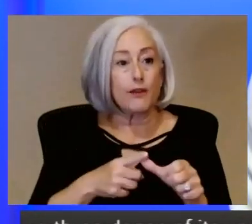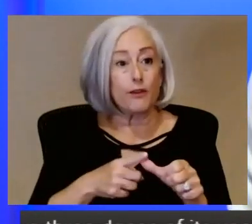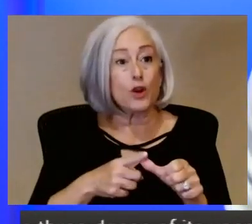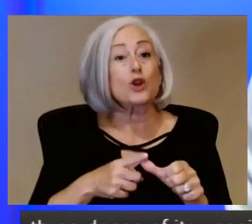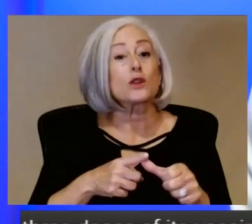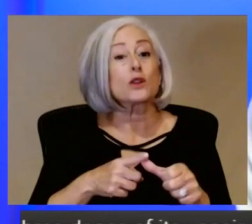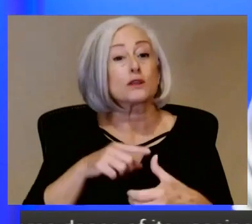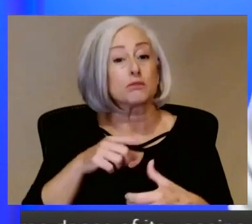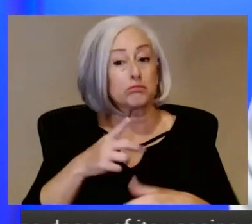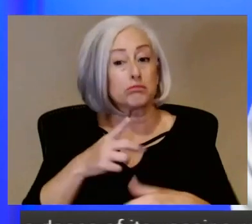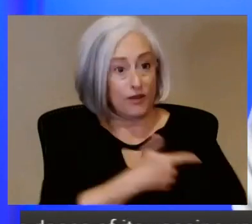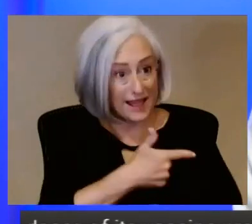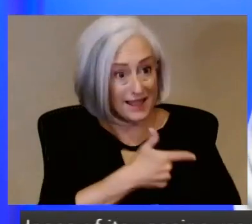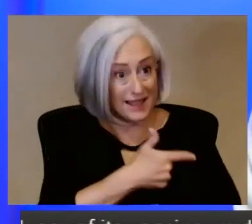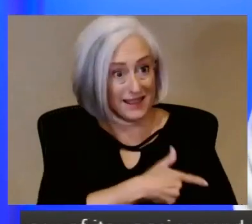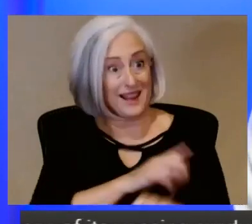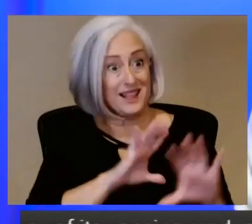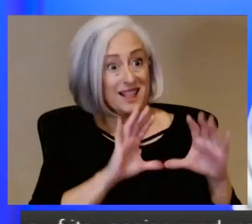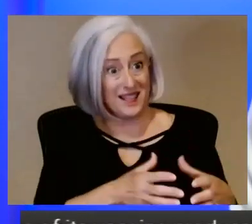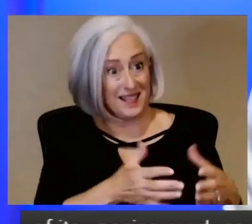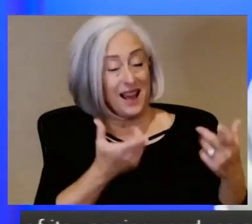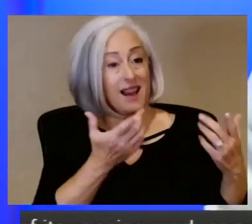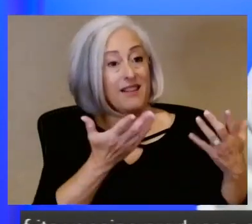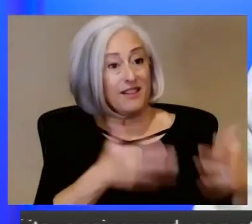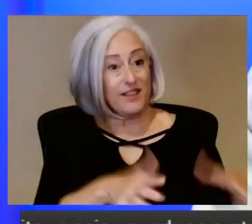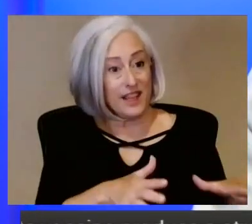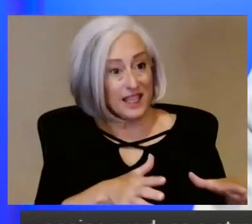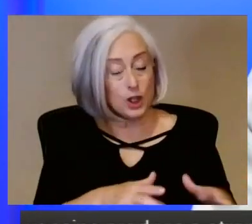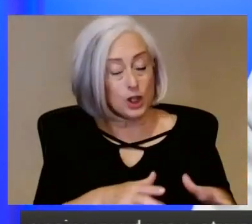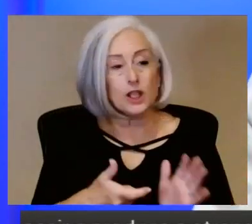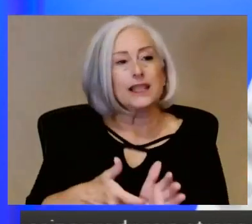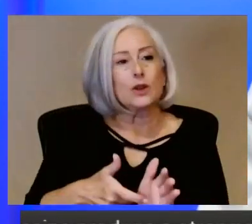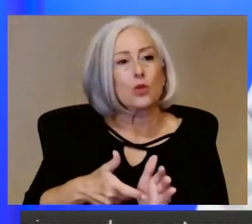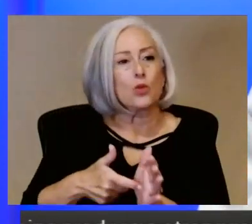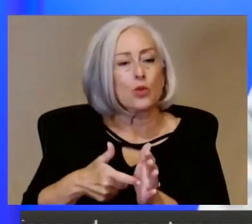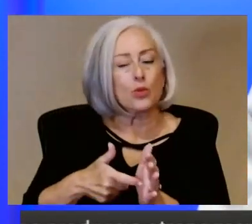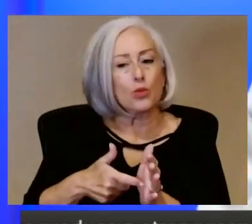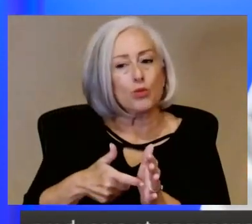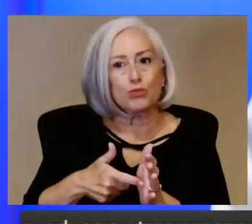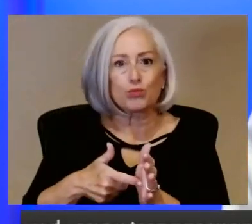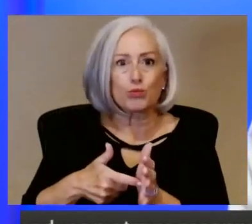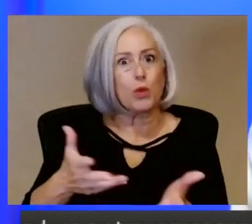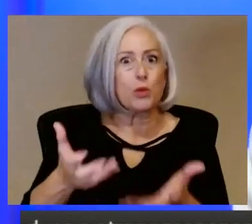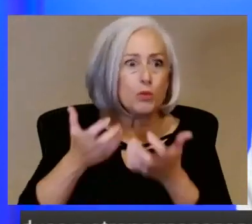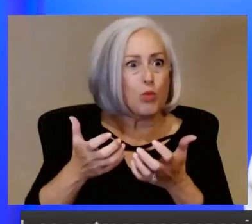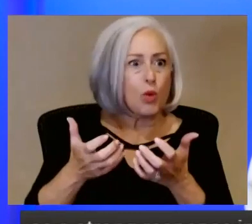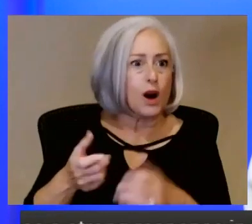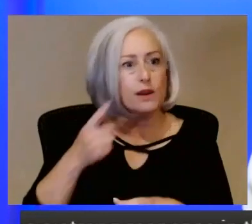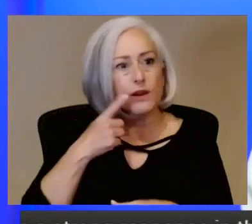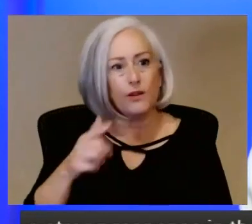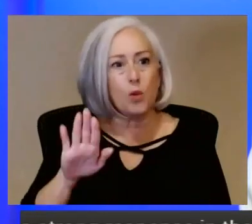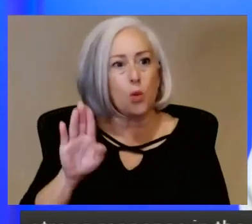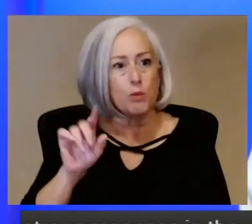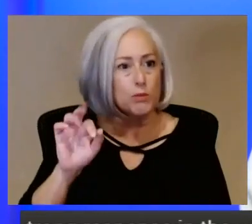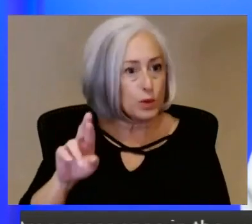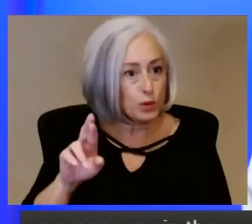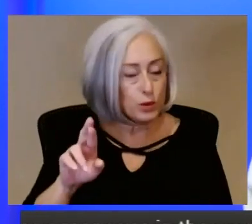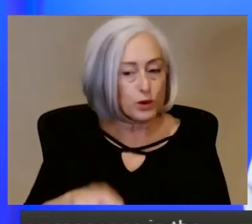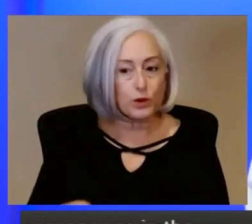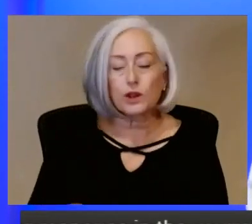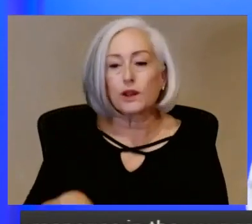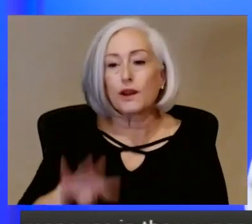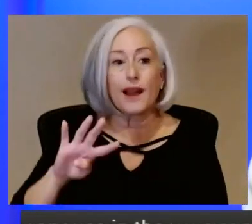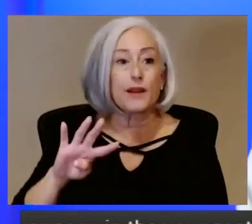the demand for the boosters, and especially now this second booster, so a fourth dose if you're